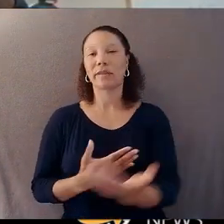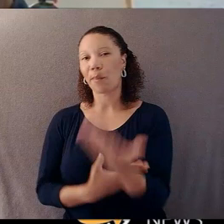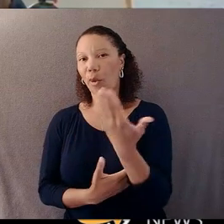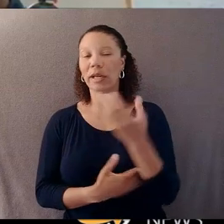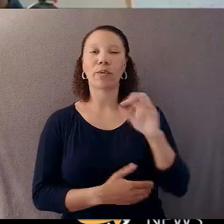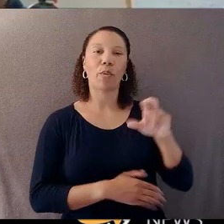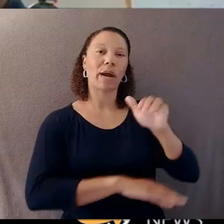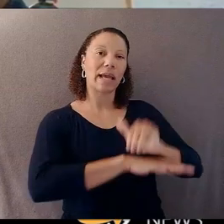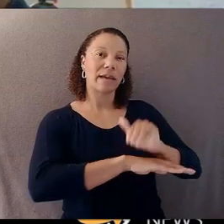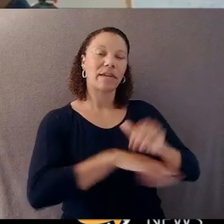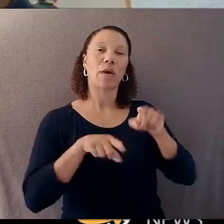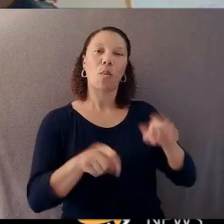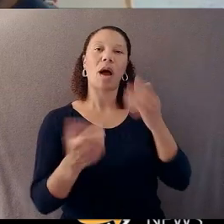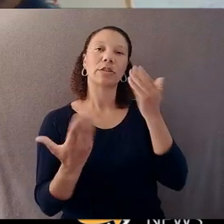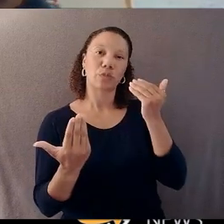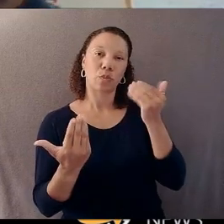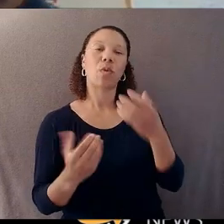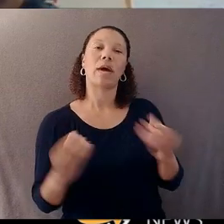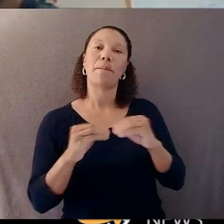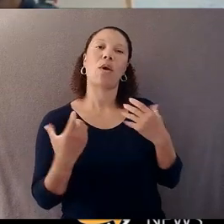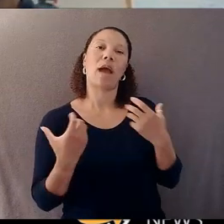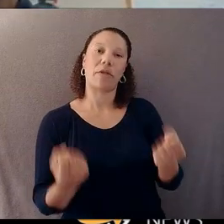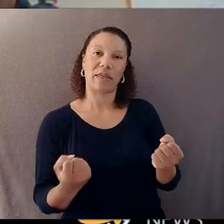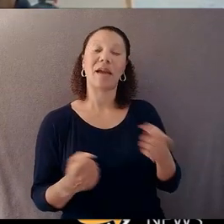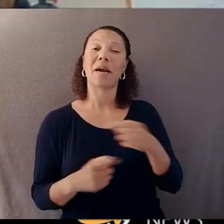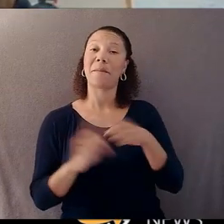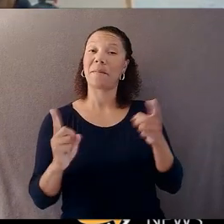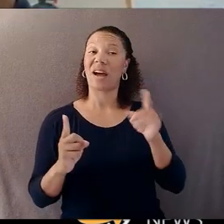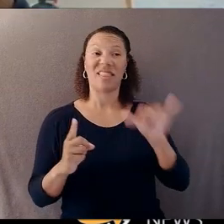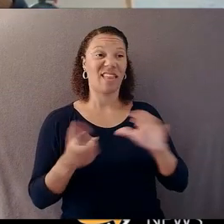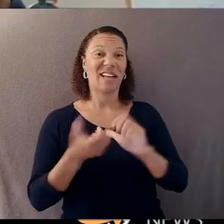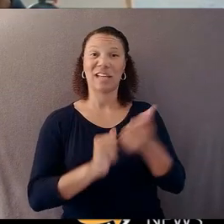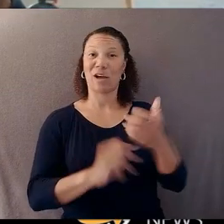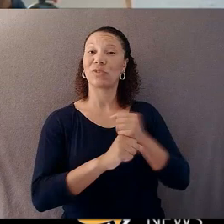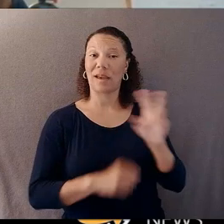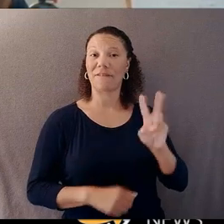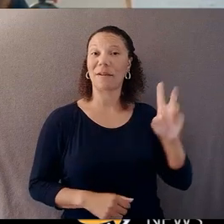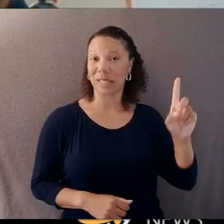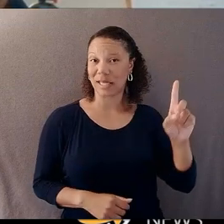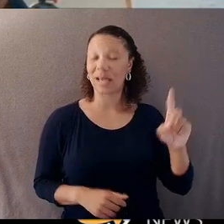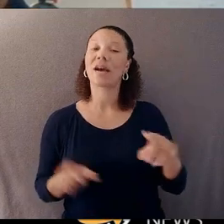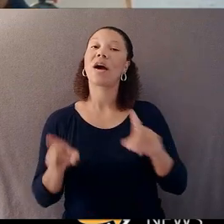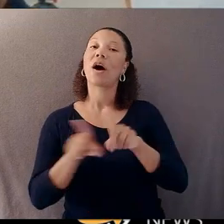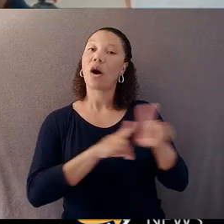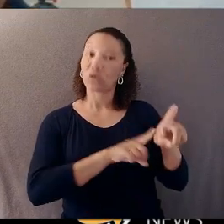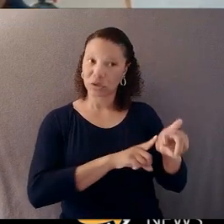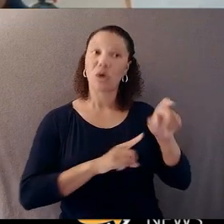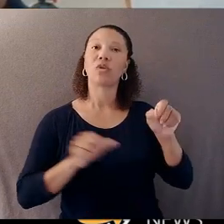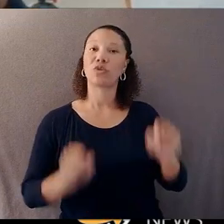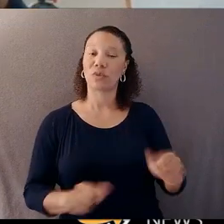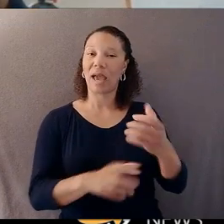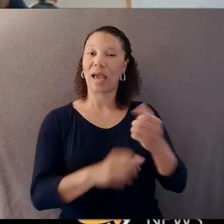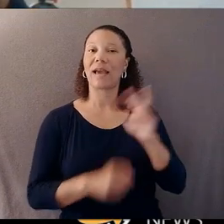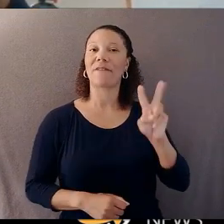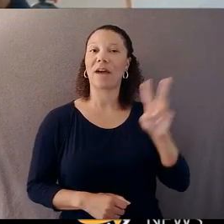for you. But that's one of the main ways you can get vitamin D. Now another way you can also get it is through food. So we